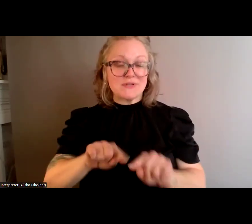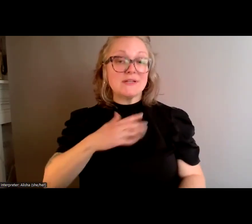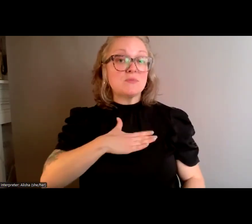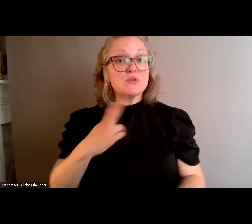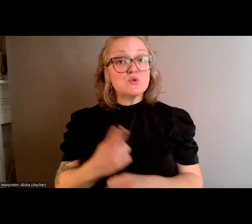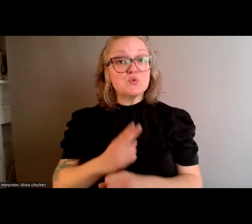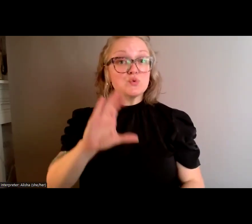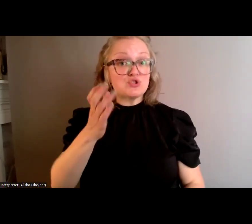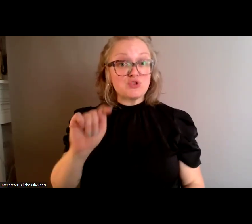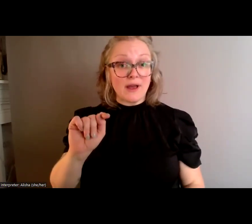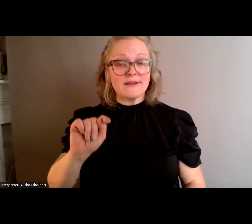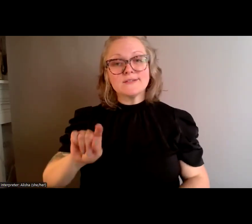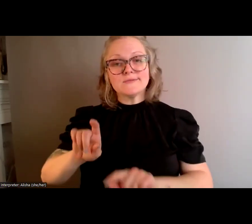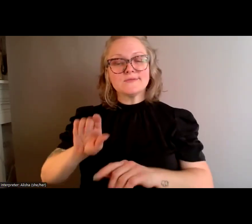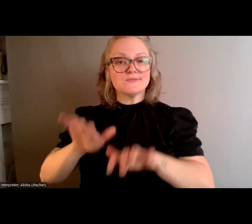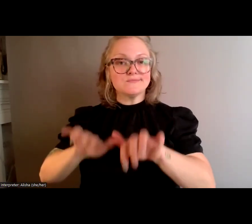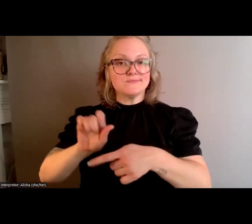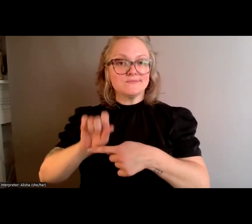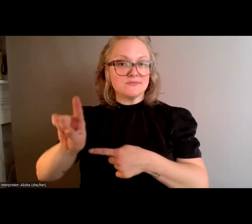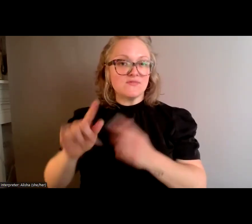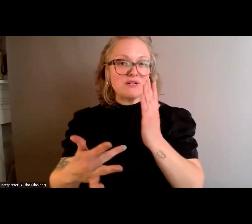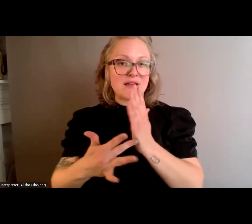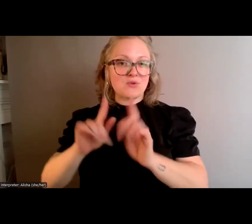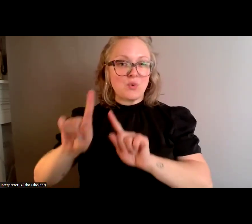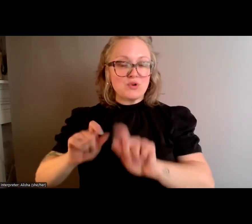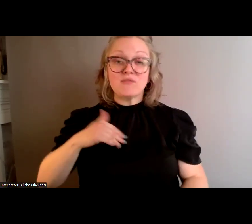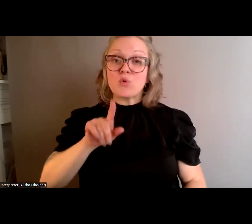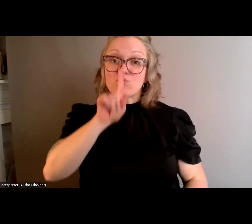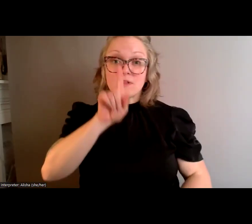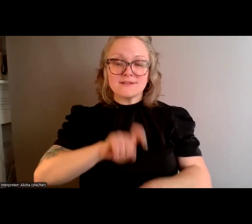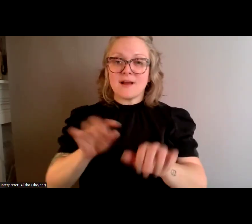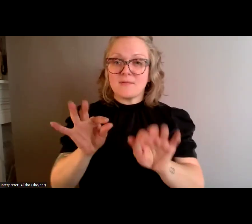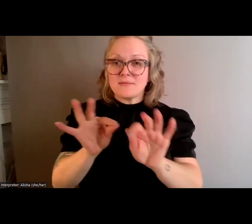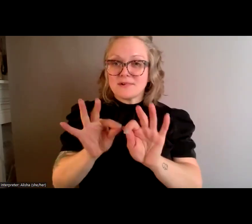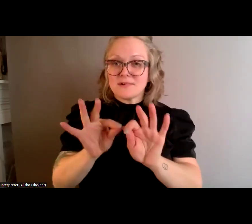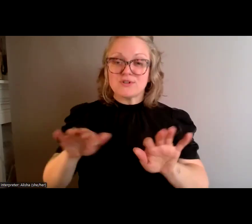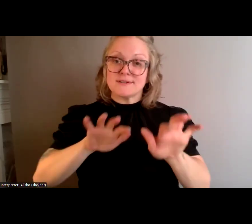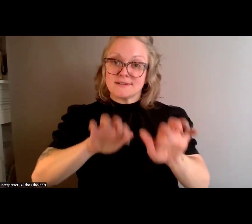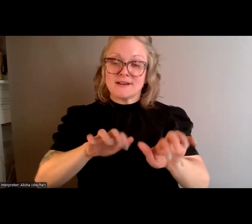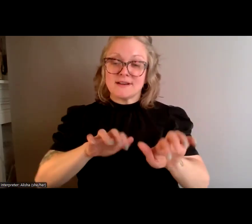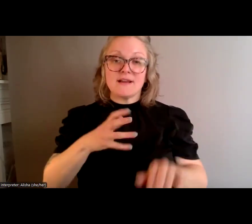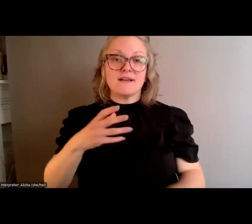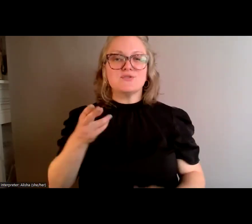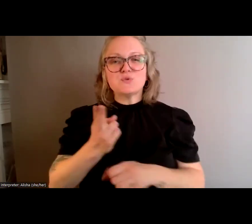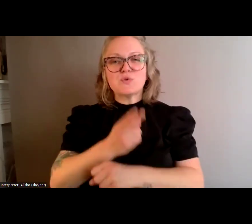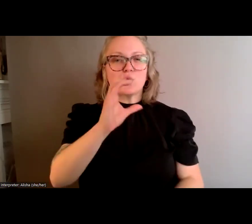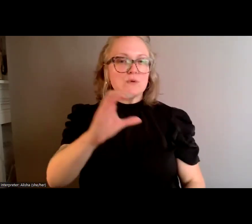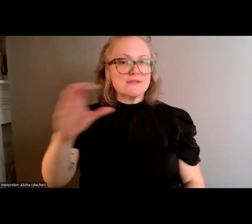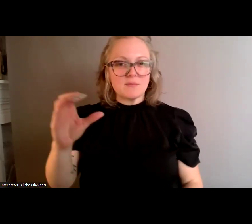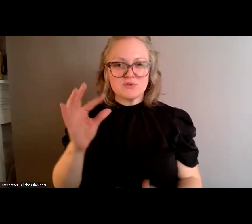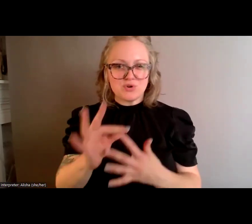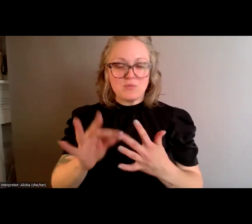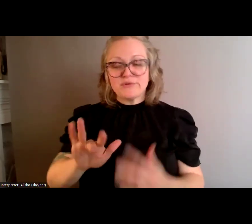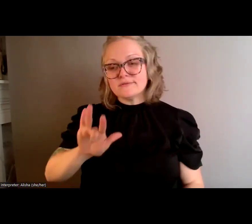for technical questions. We have real-time captioning for the webinar and the closed captioning feature. Turn on the captioning